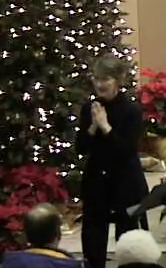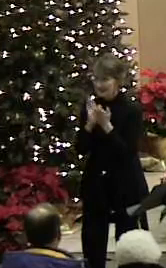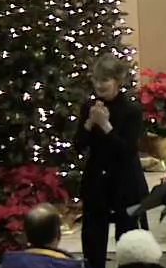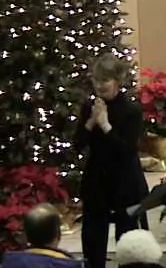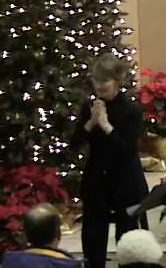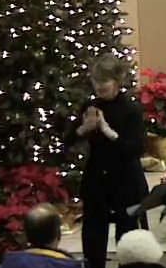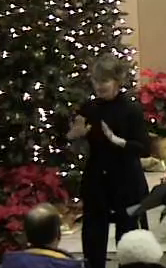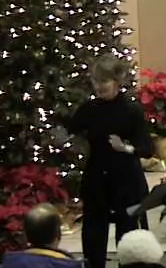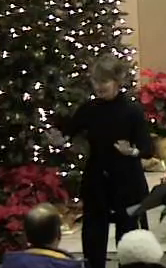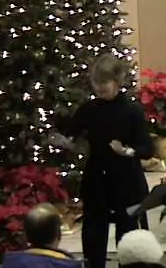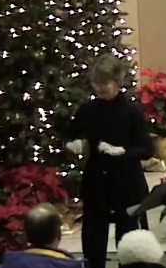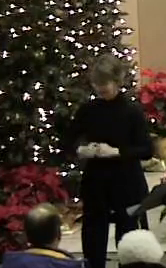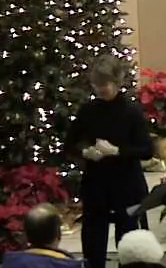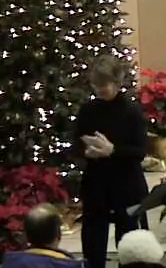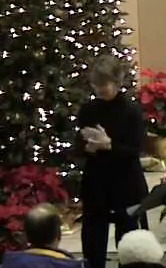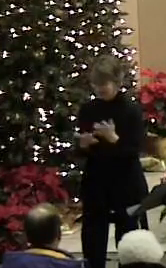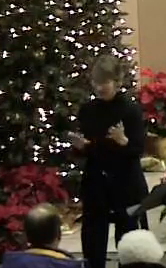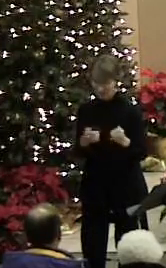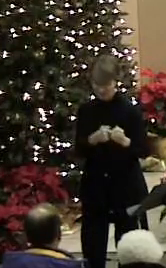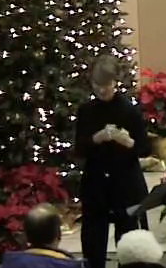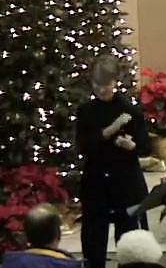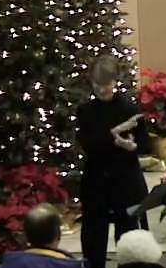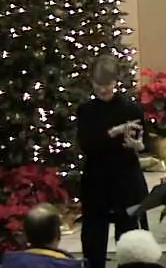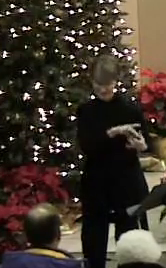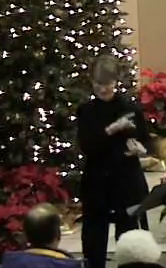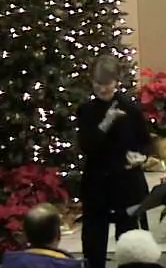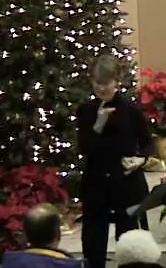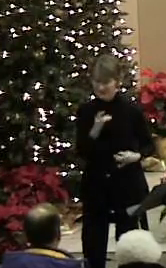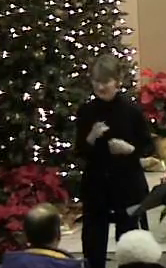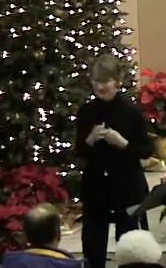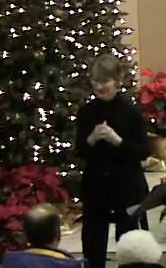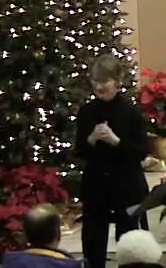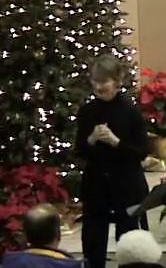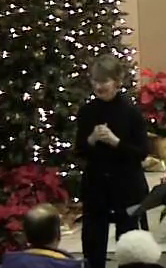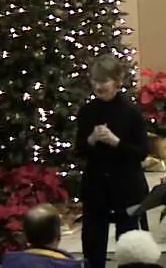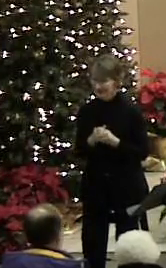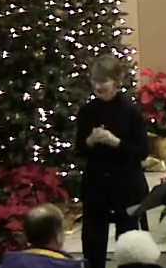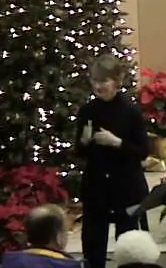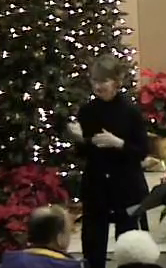Amen. The peace of the Lord be with you always. And with your spirit.